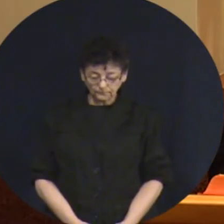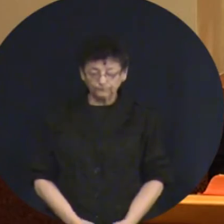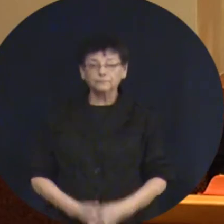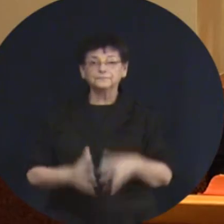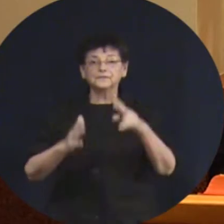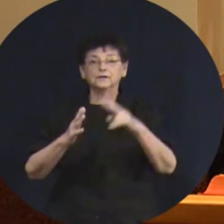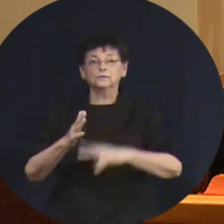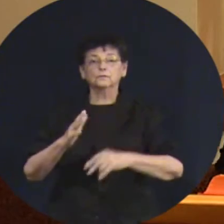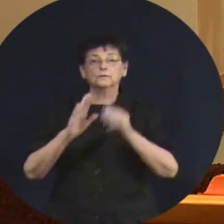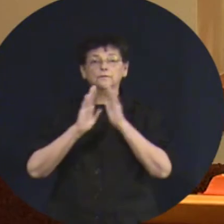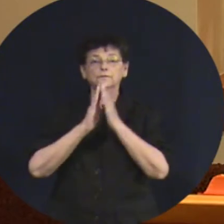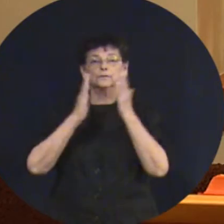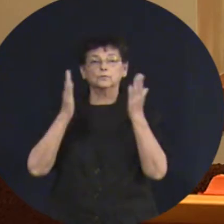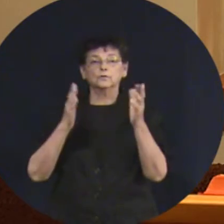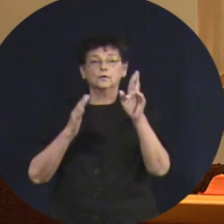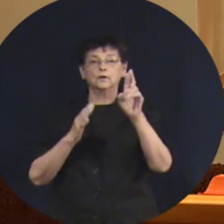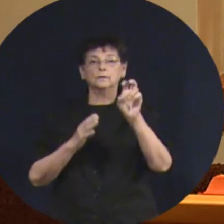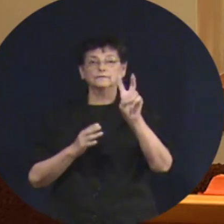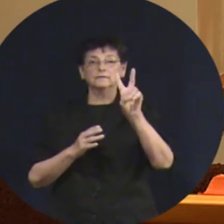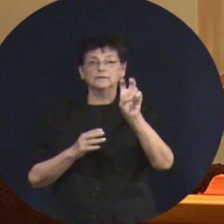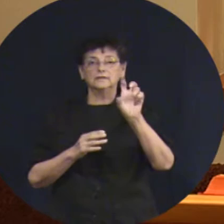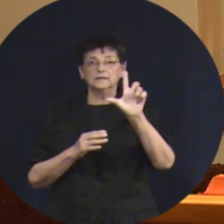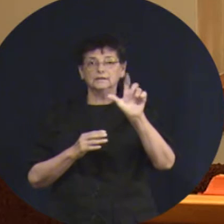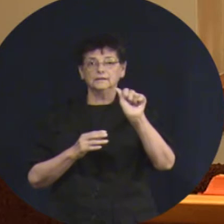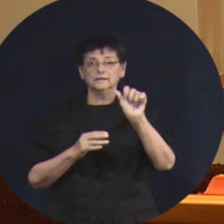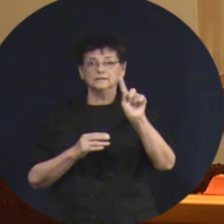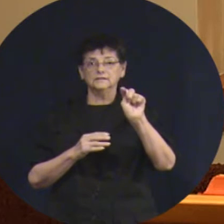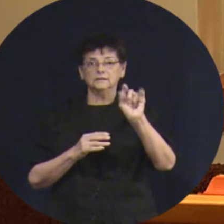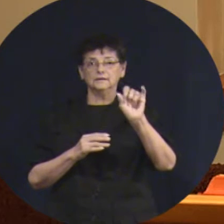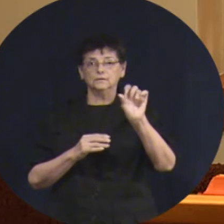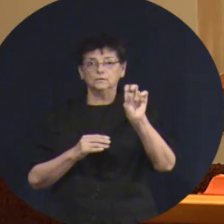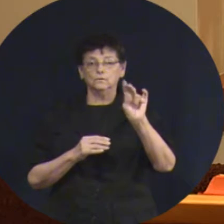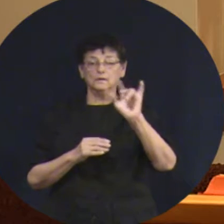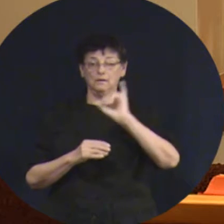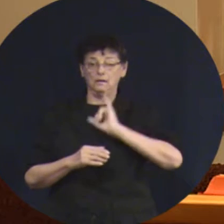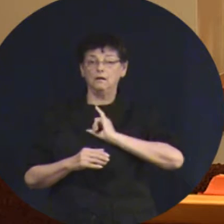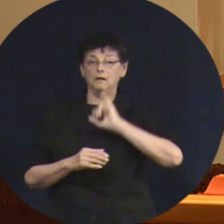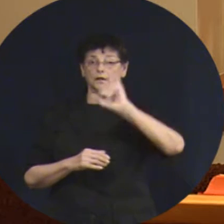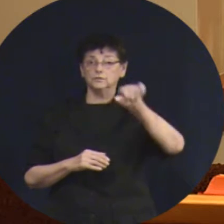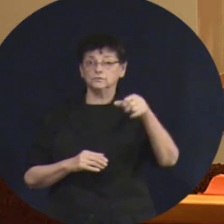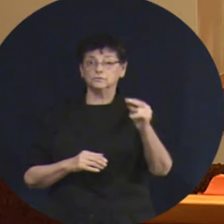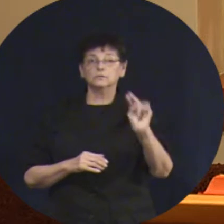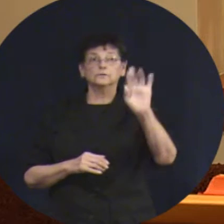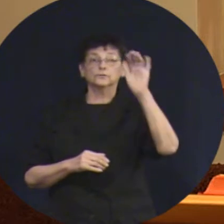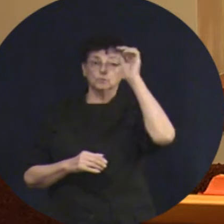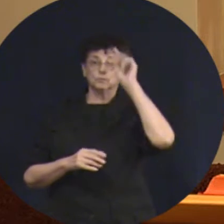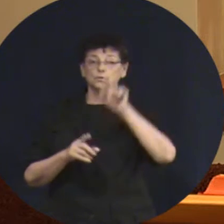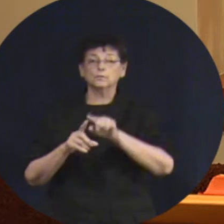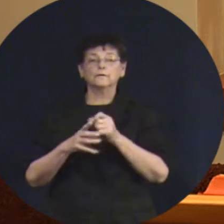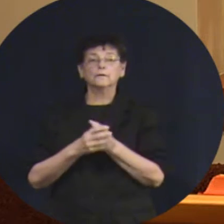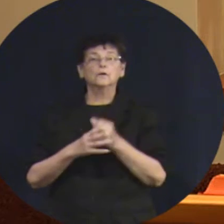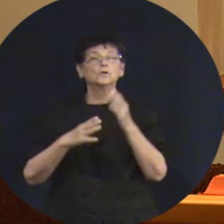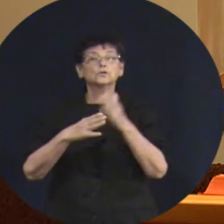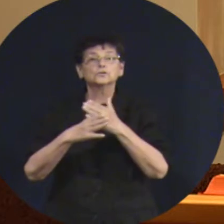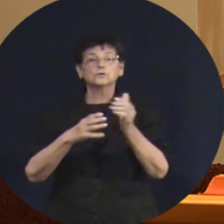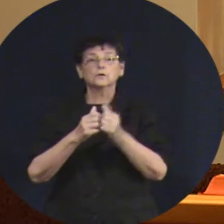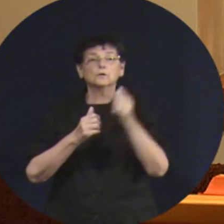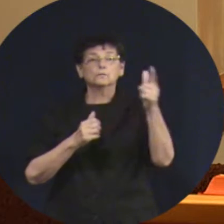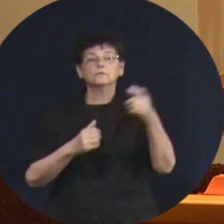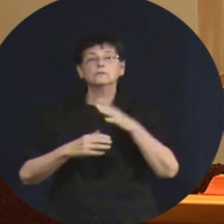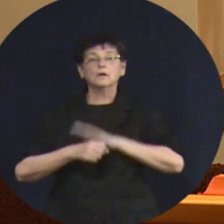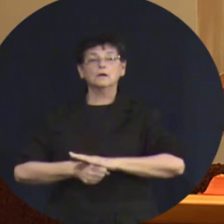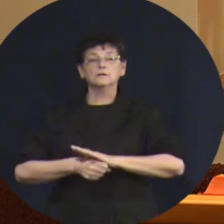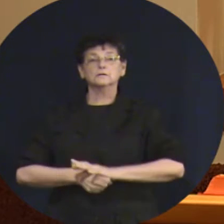A reading from the book of Revelation. I, John, your brother, who share with you the